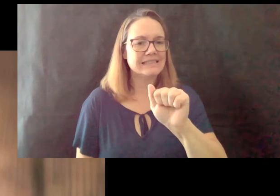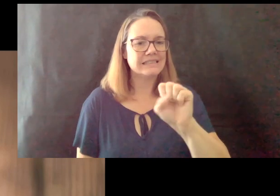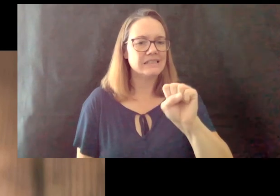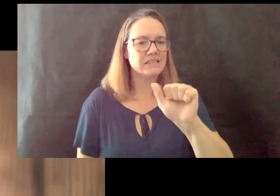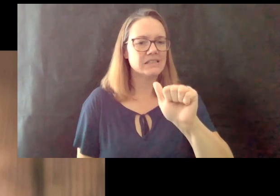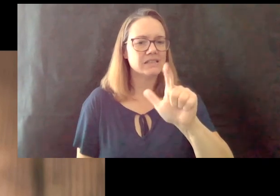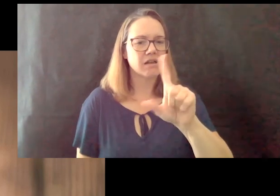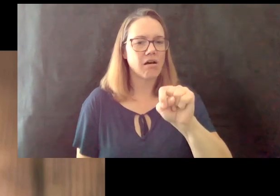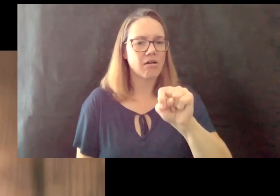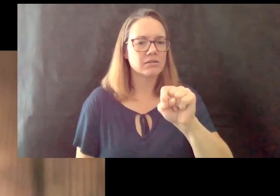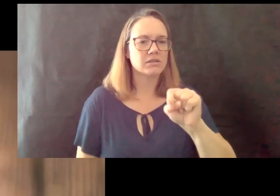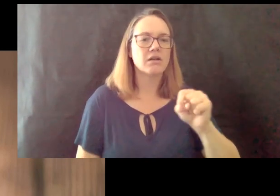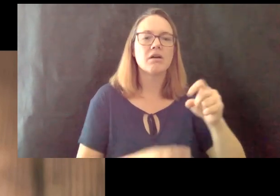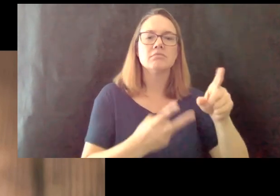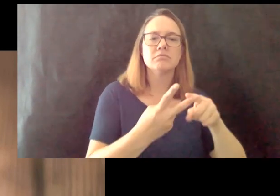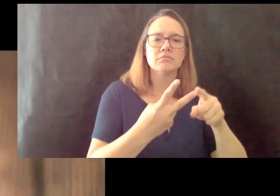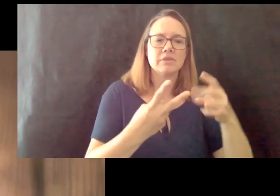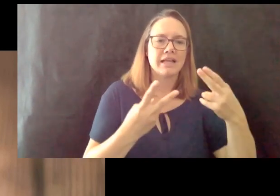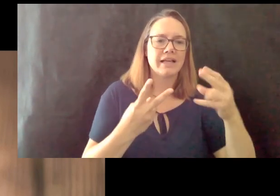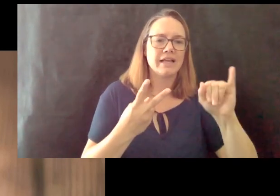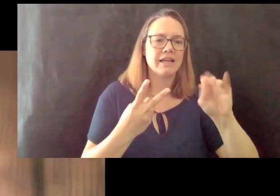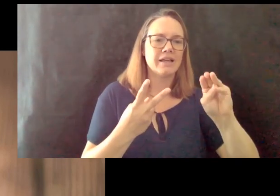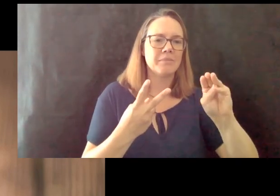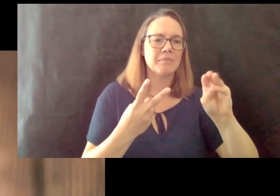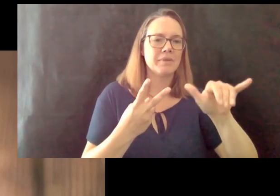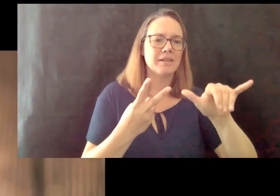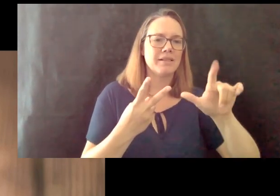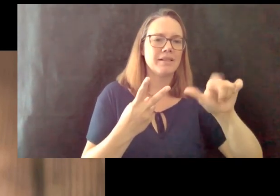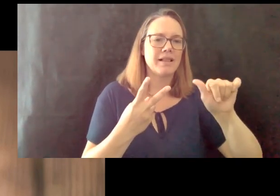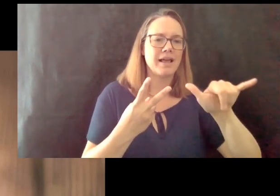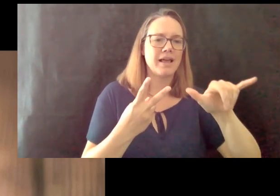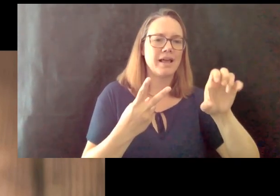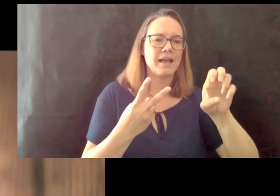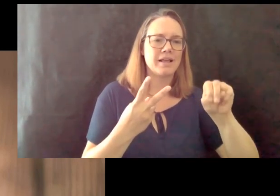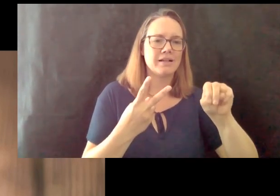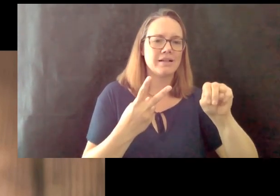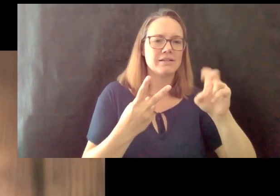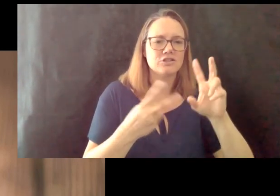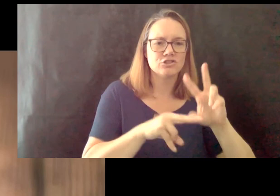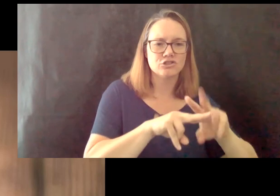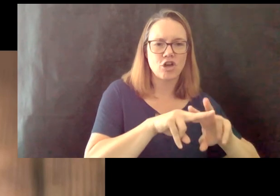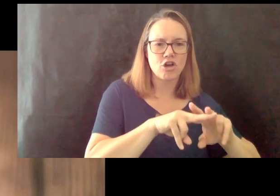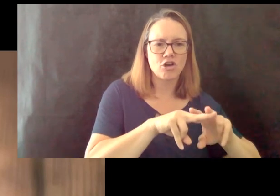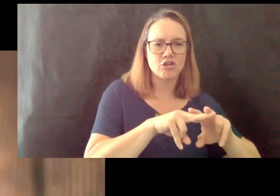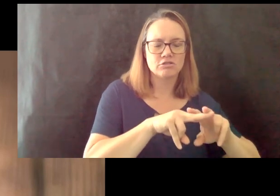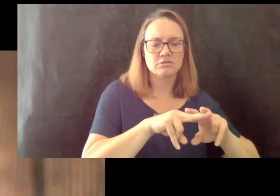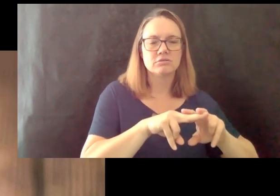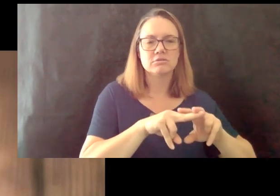Himalayan salt that has, you know, the beneficial natural vitamins and minerals.